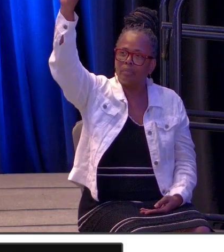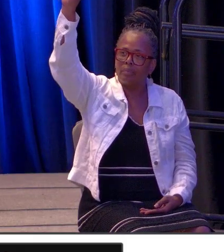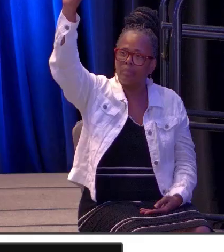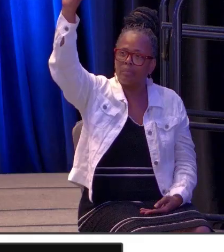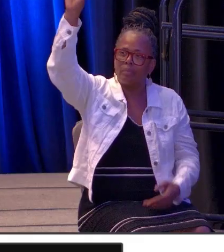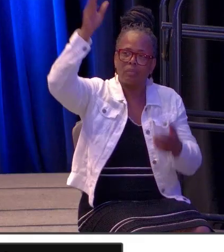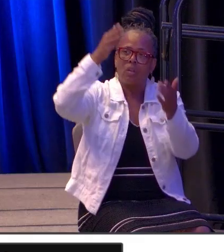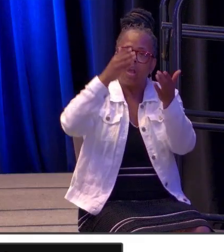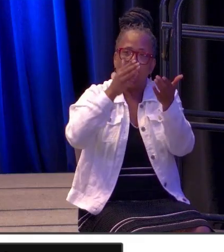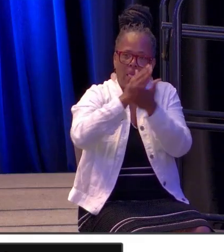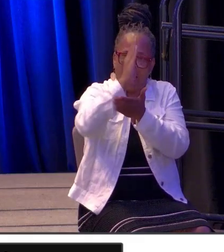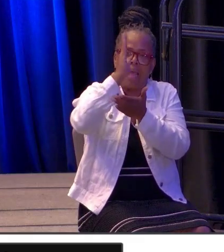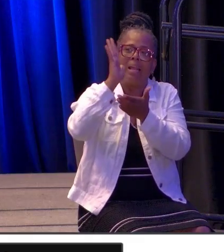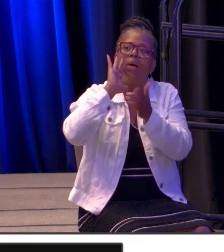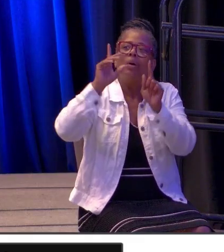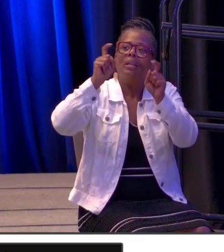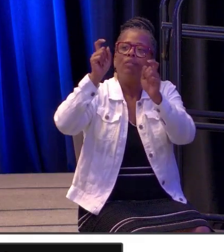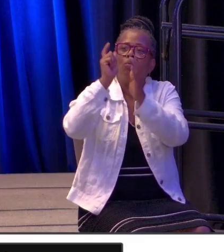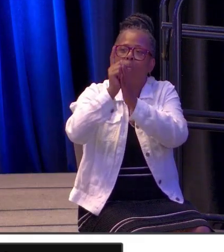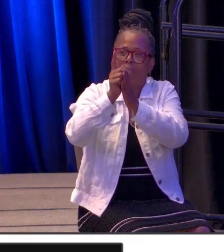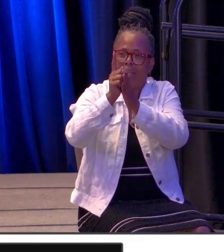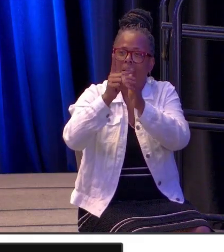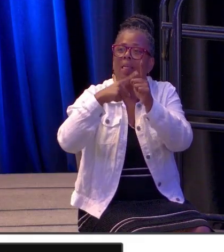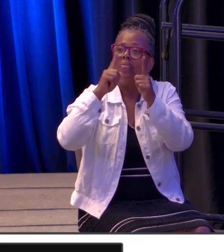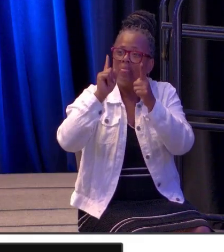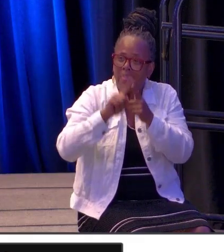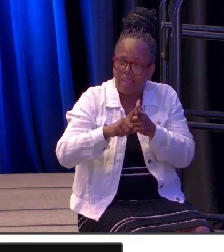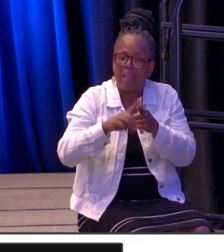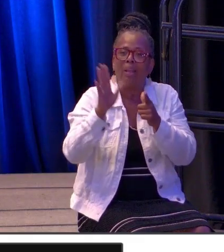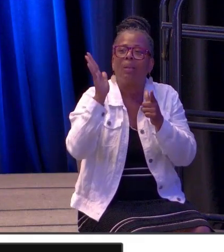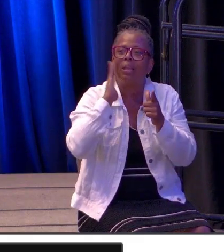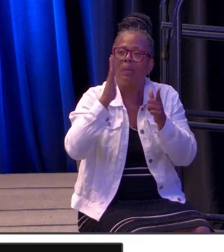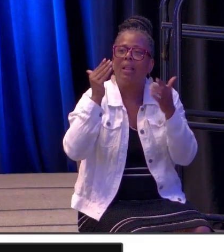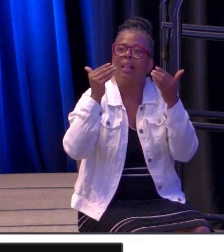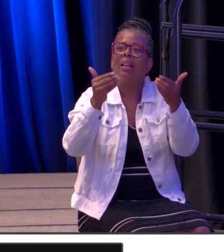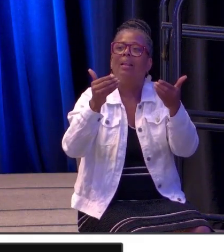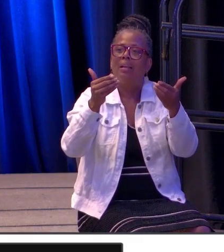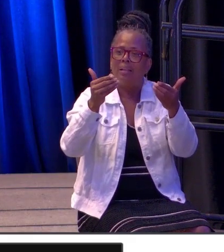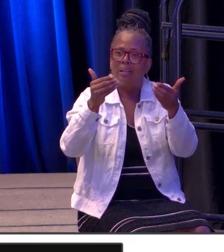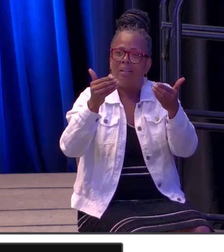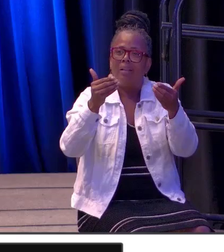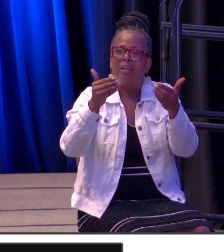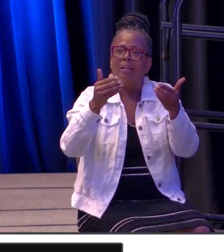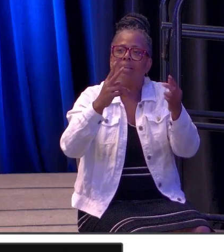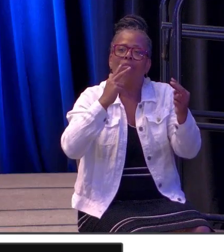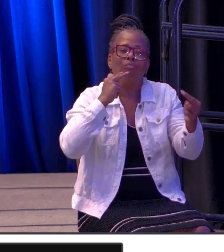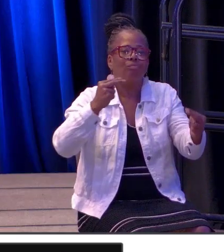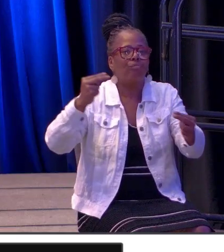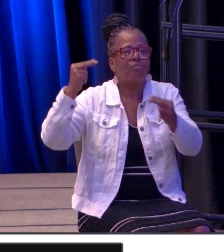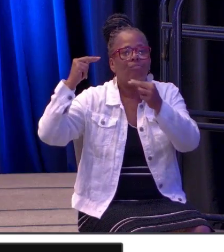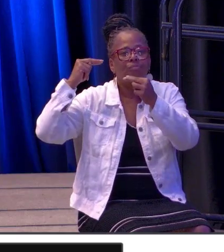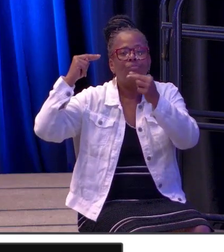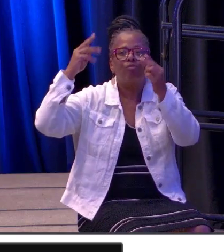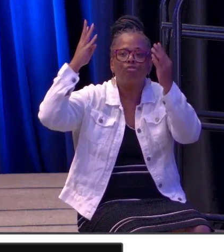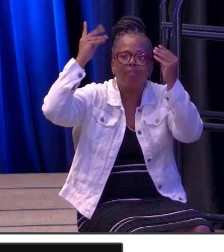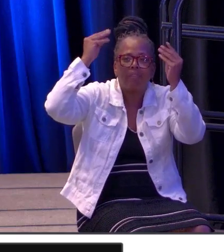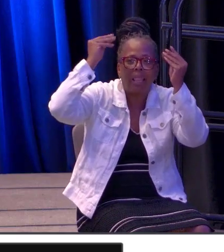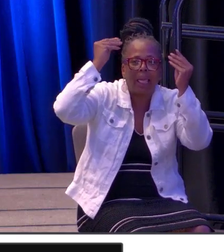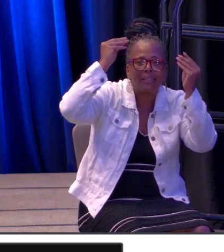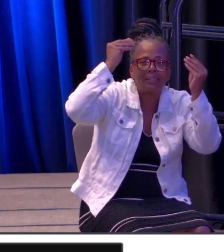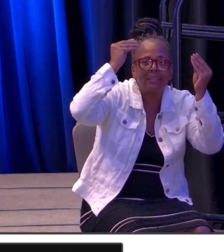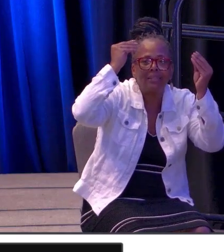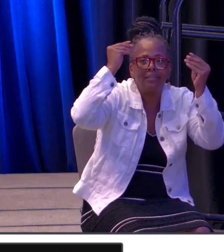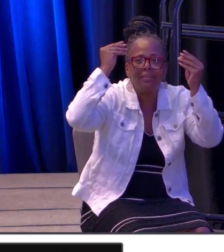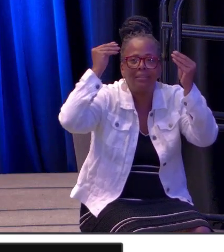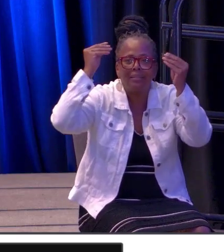All right, so I'm going to give everybody just another minute, and then what we're going to do is we're going to reflect on those